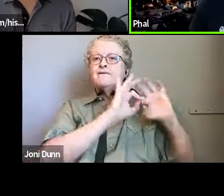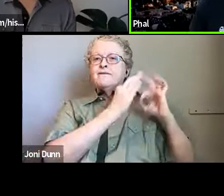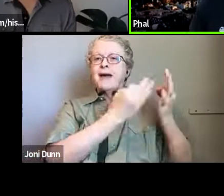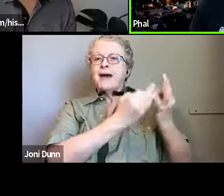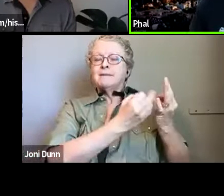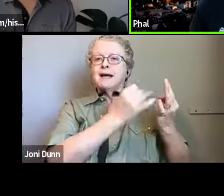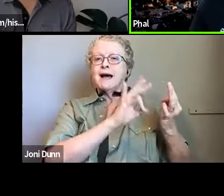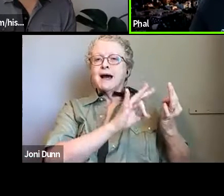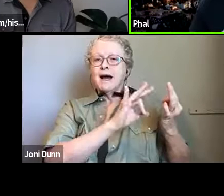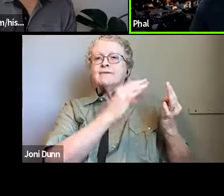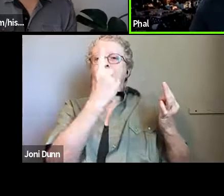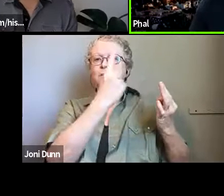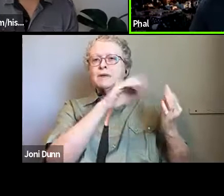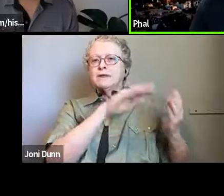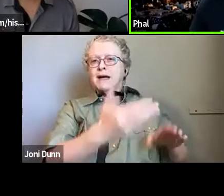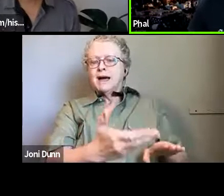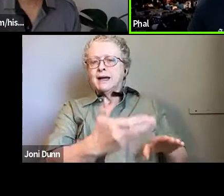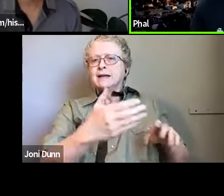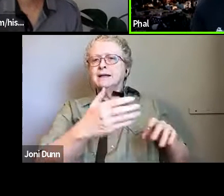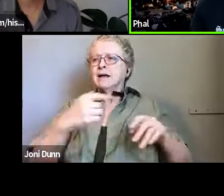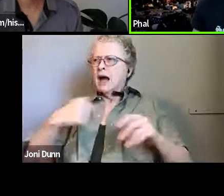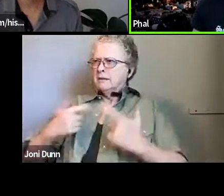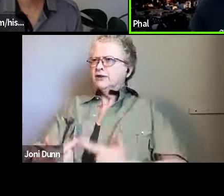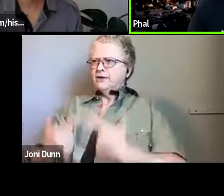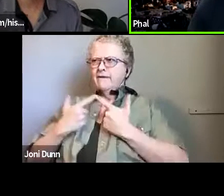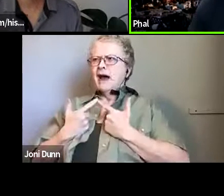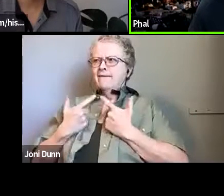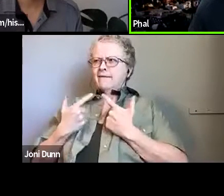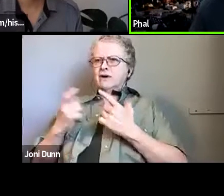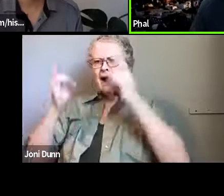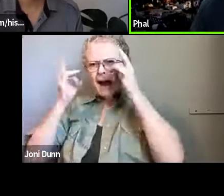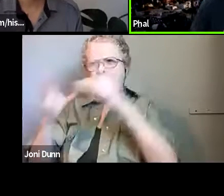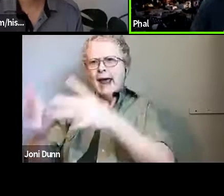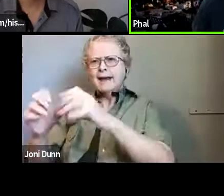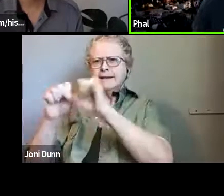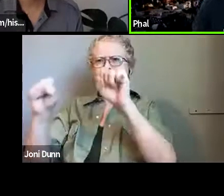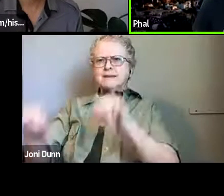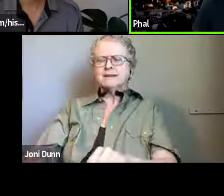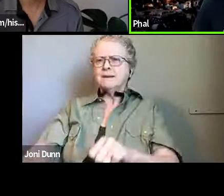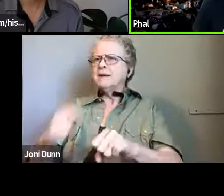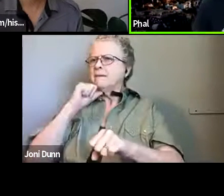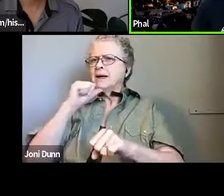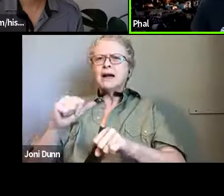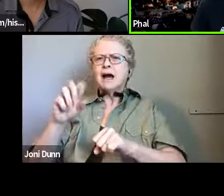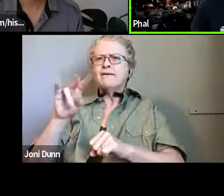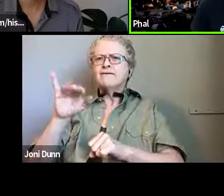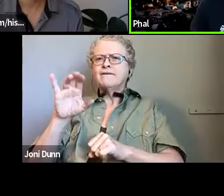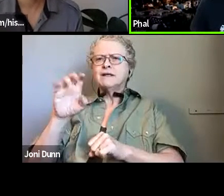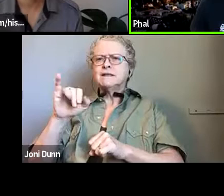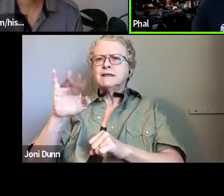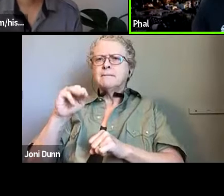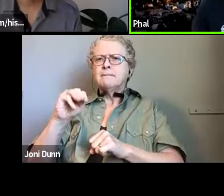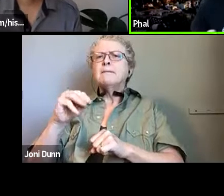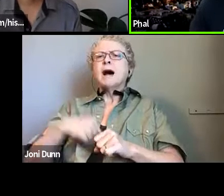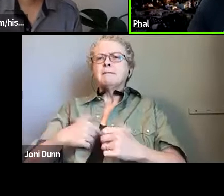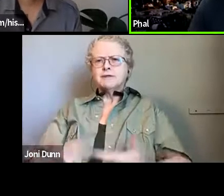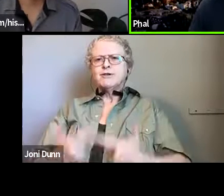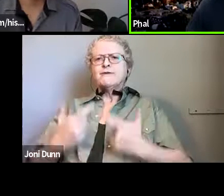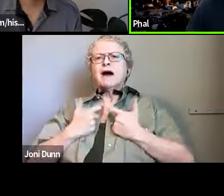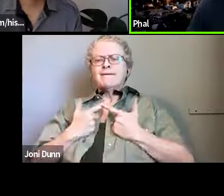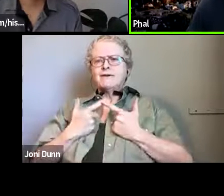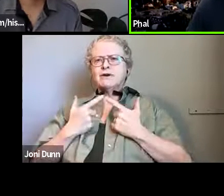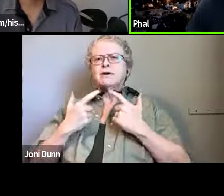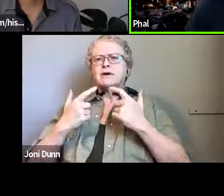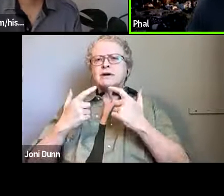victims. They're like, man, I'm a survivor. I hate how the system keeps calling me a victim. I'm not a victim, I'm a survivor. Right? So the system is bent in